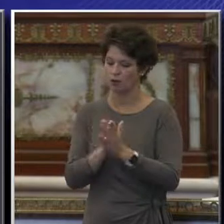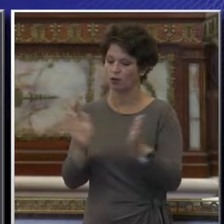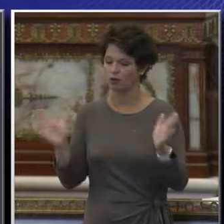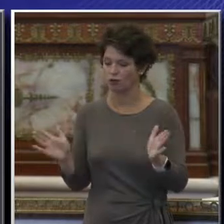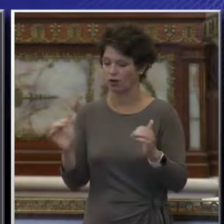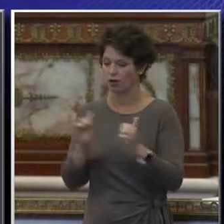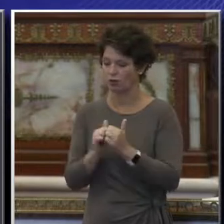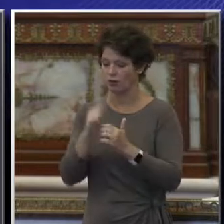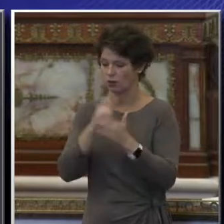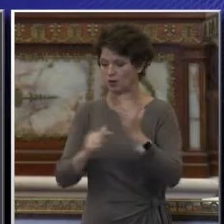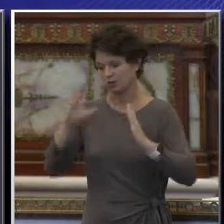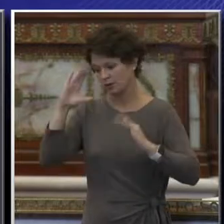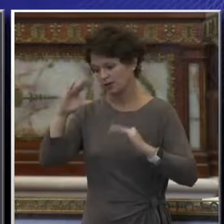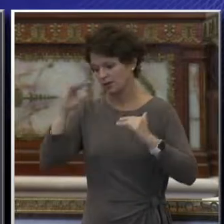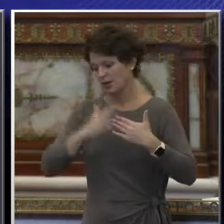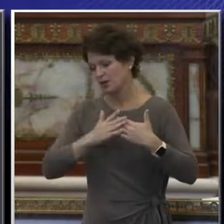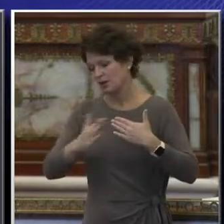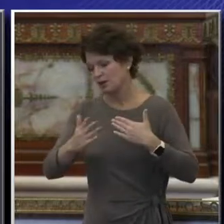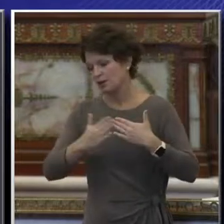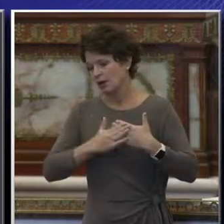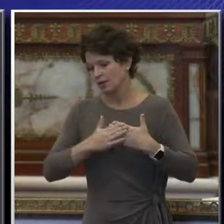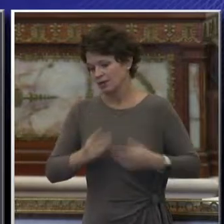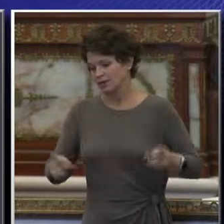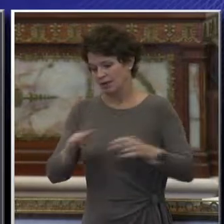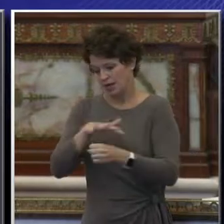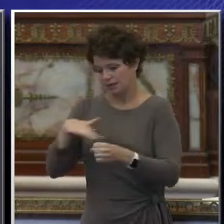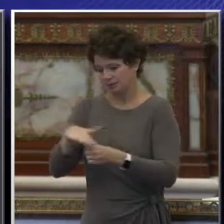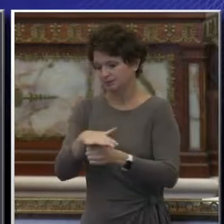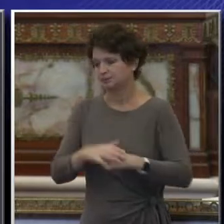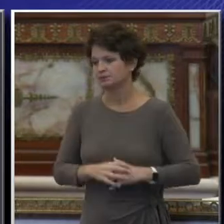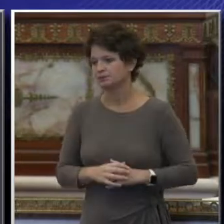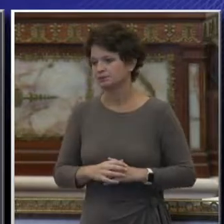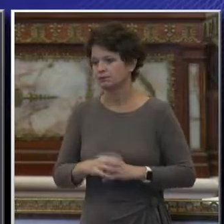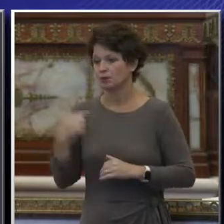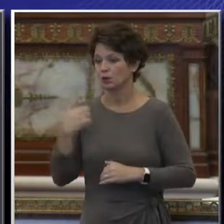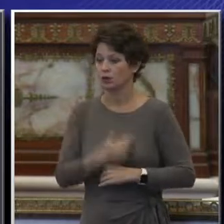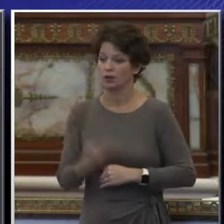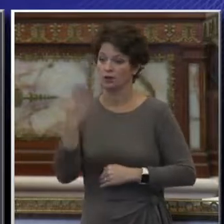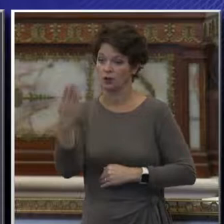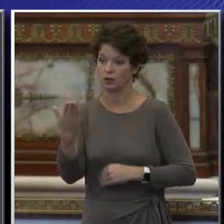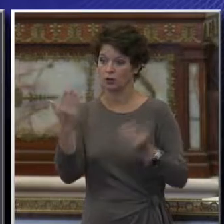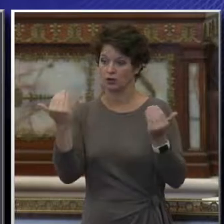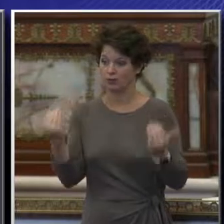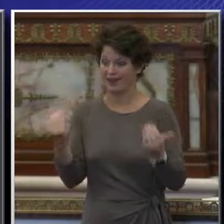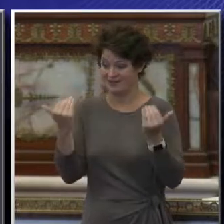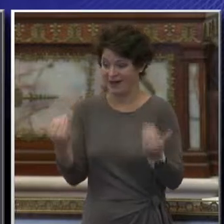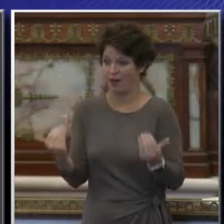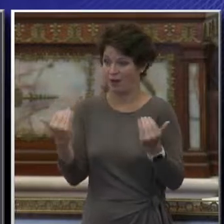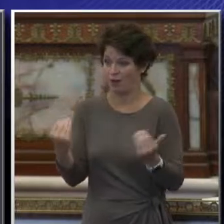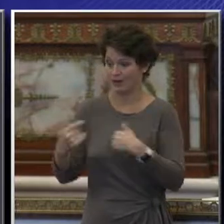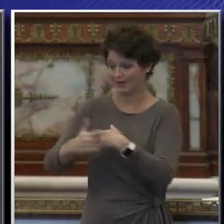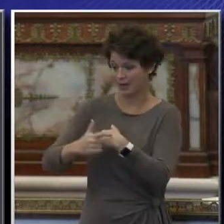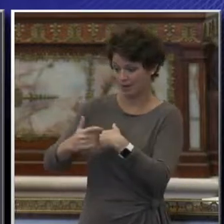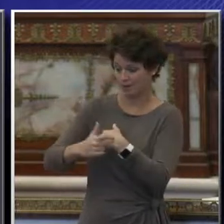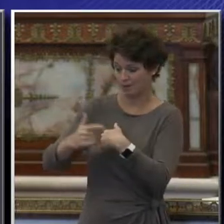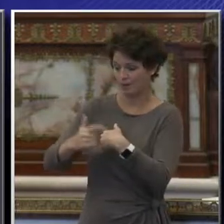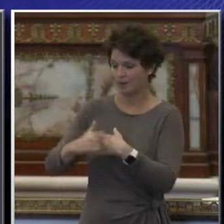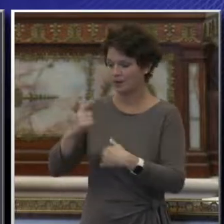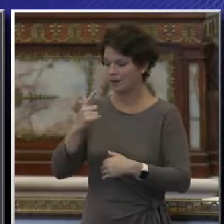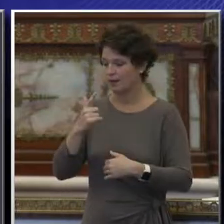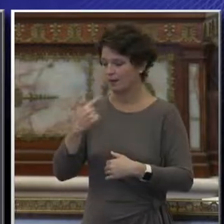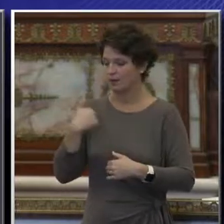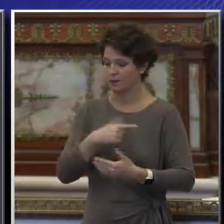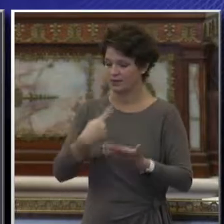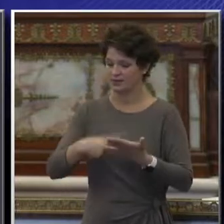what to expect at the upcoming site. Why we're introducing this legislation at this particular point in time, when we talk about